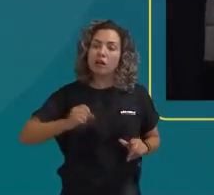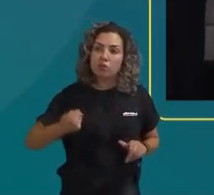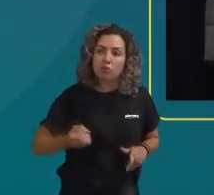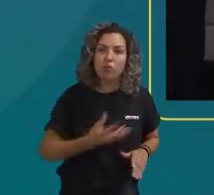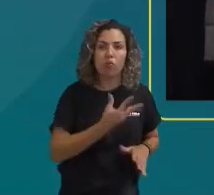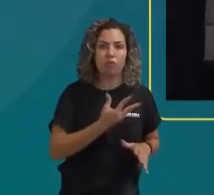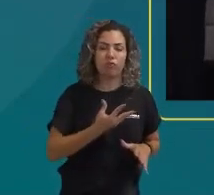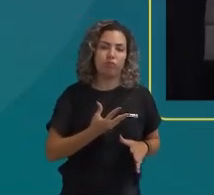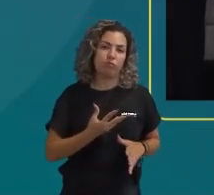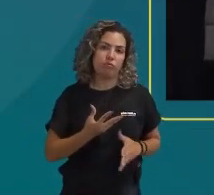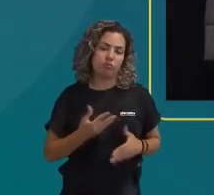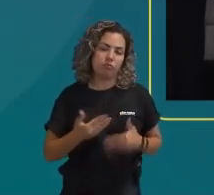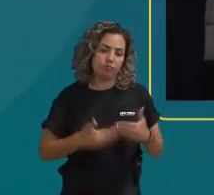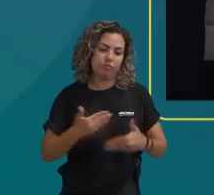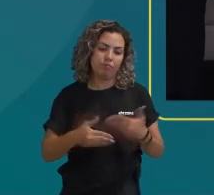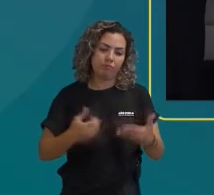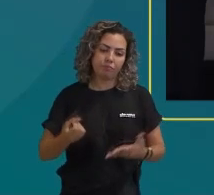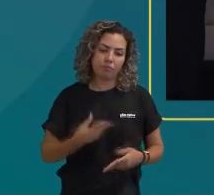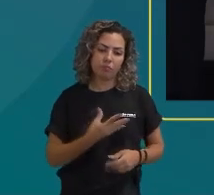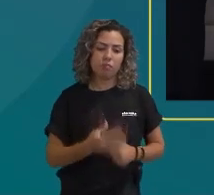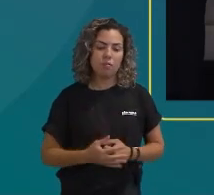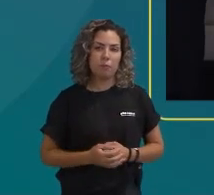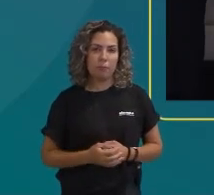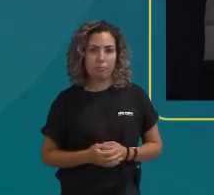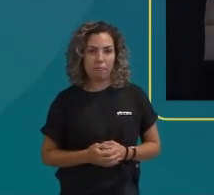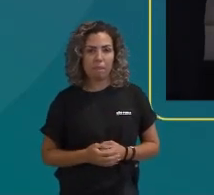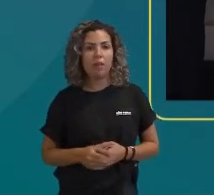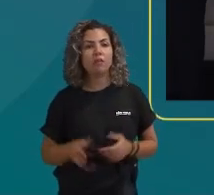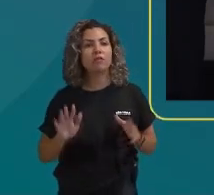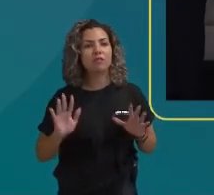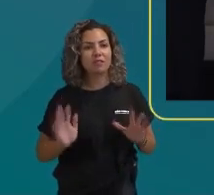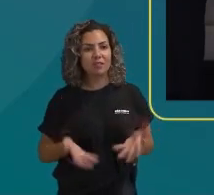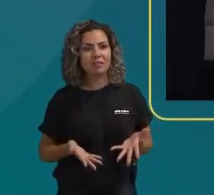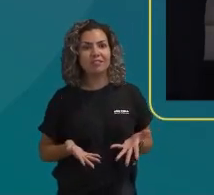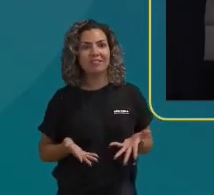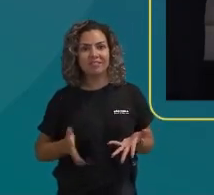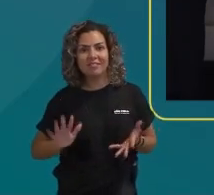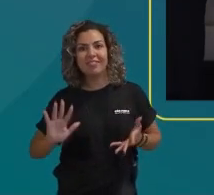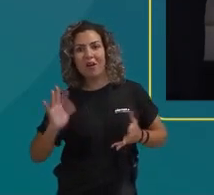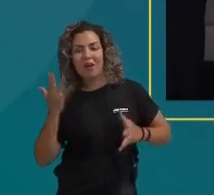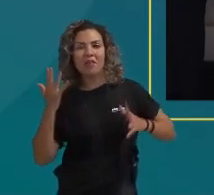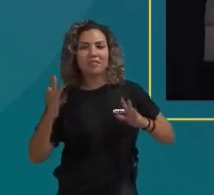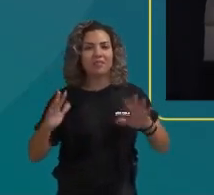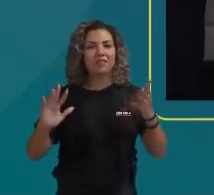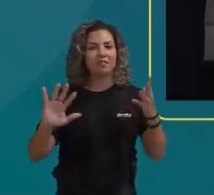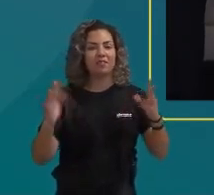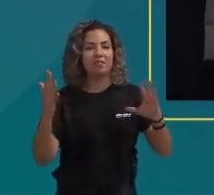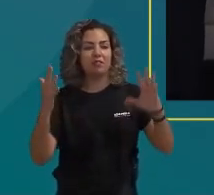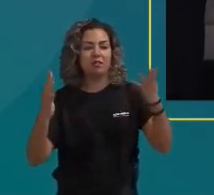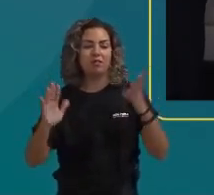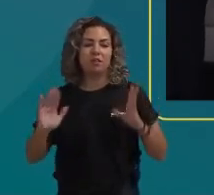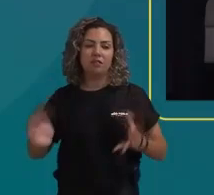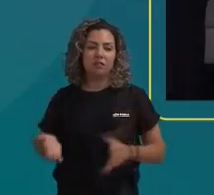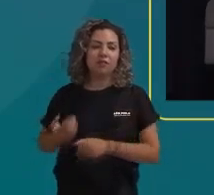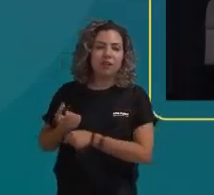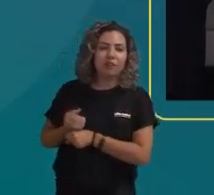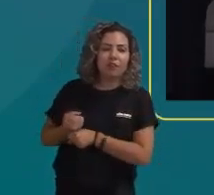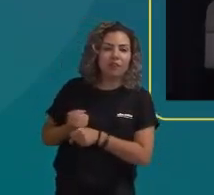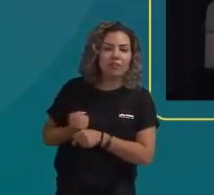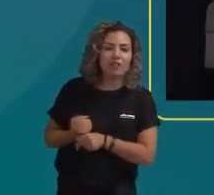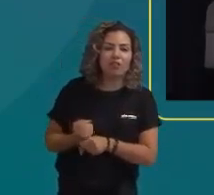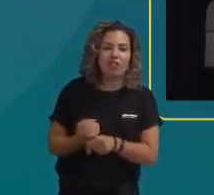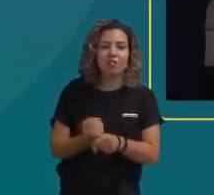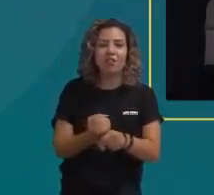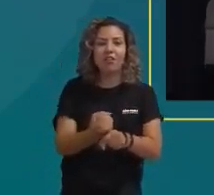that is happening for years, we are actually trying to destroy whatever has been given by the traditional knowledge, by the